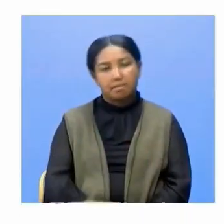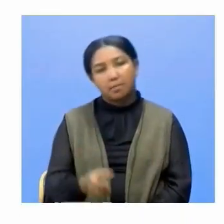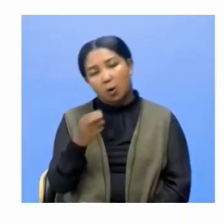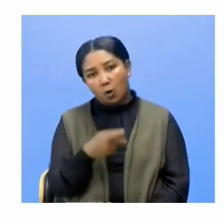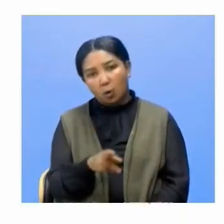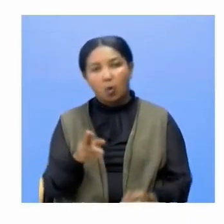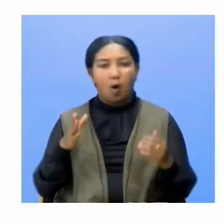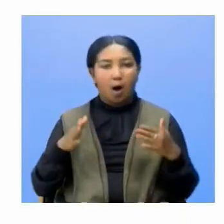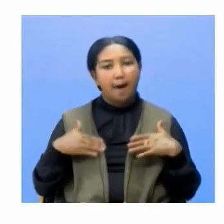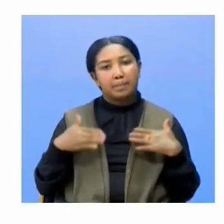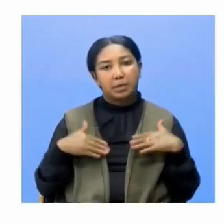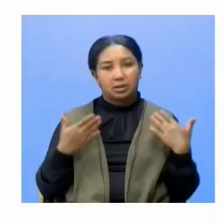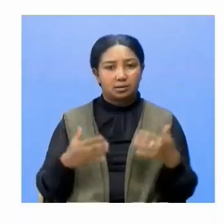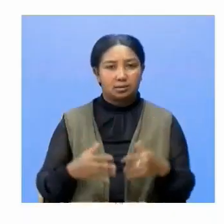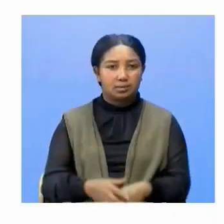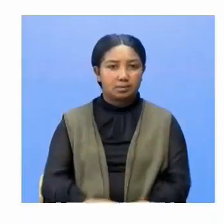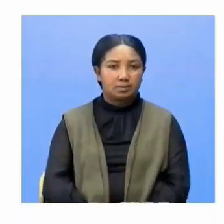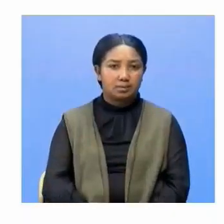happy,